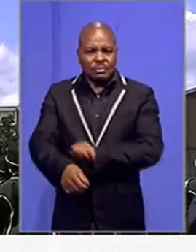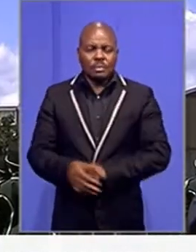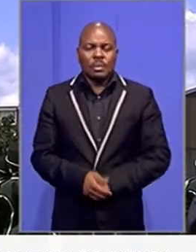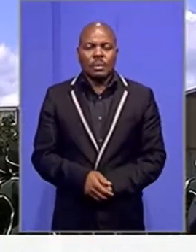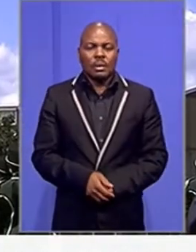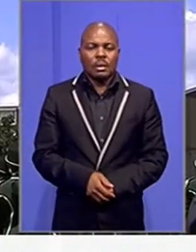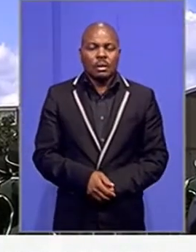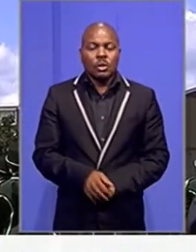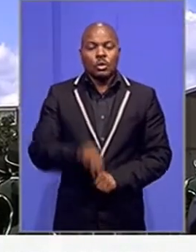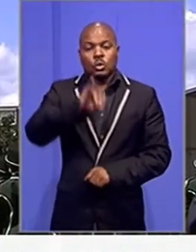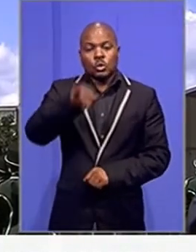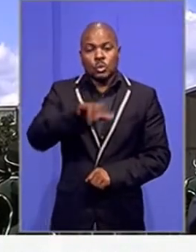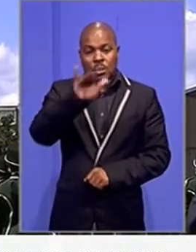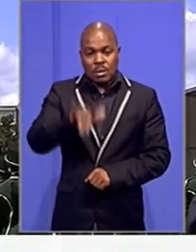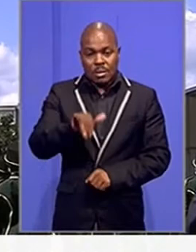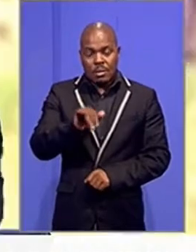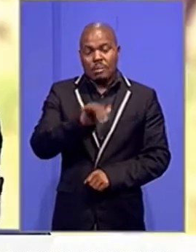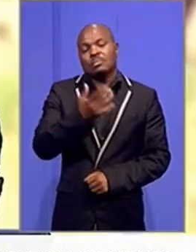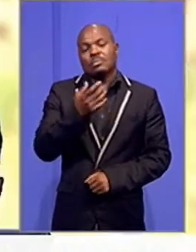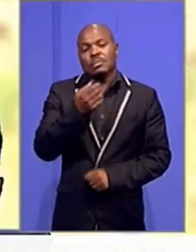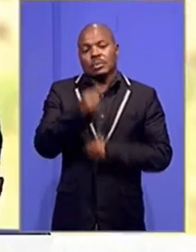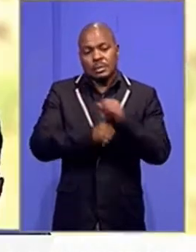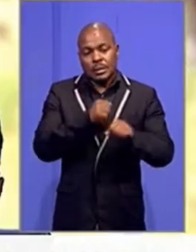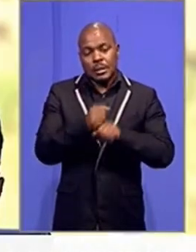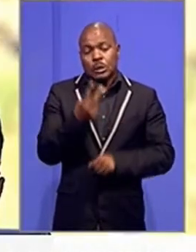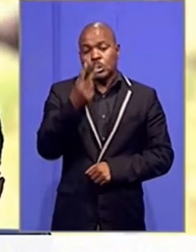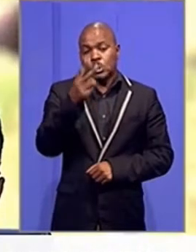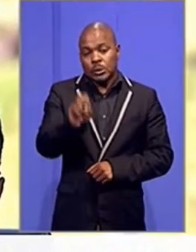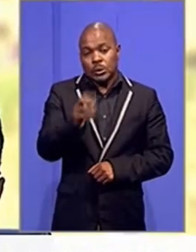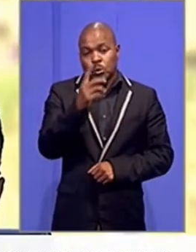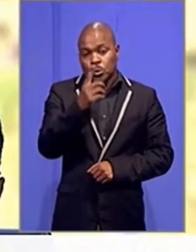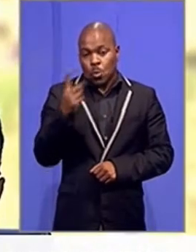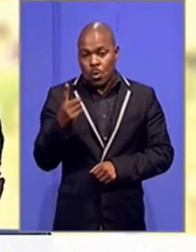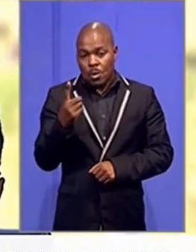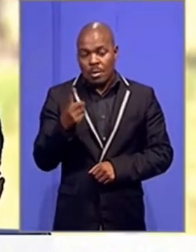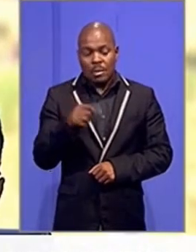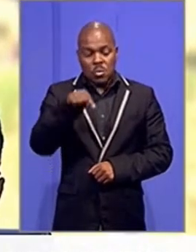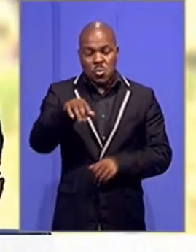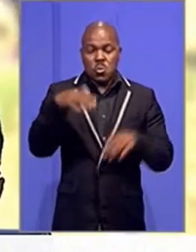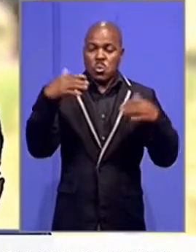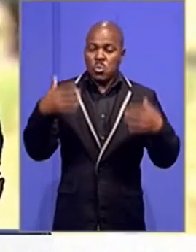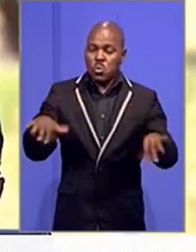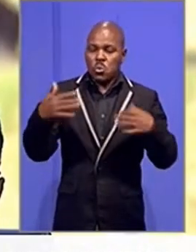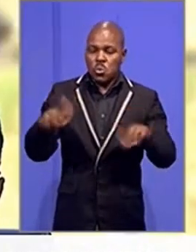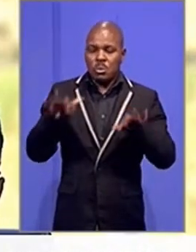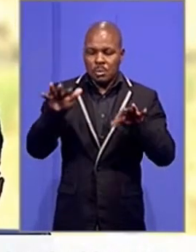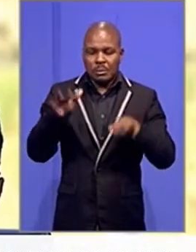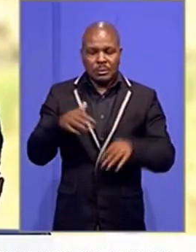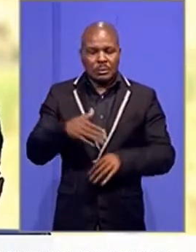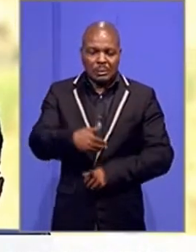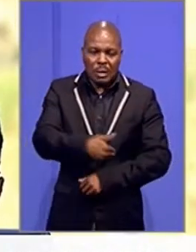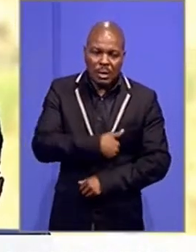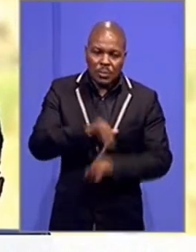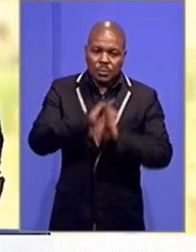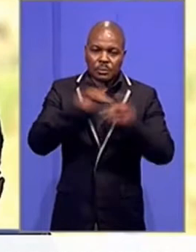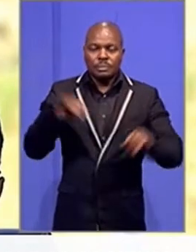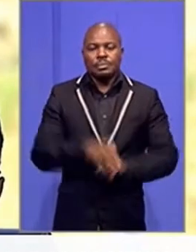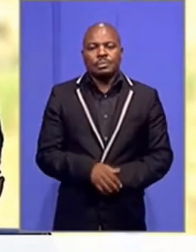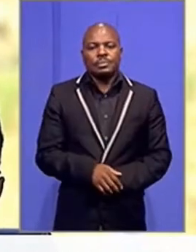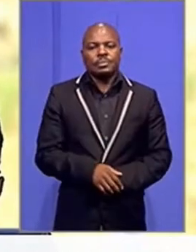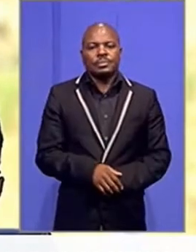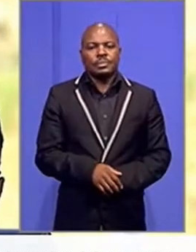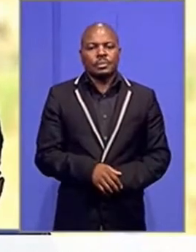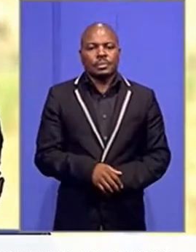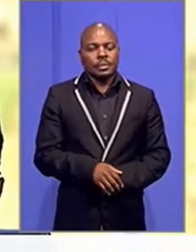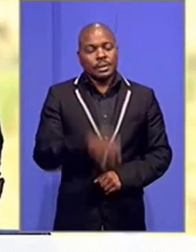experiences of July 2021 unrest has left deep wounds. It tested the